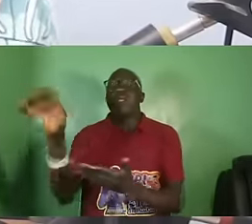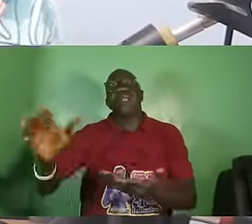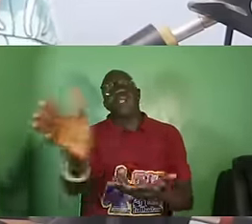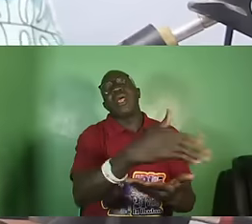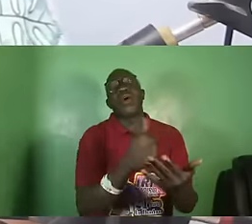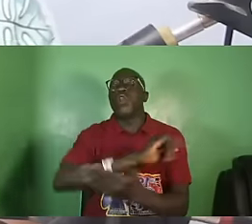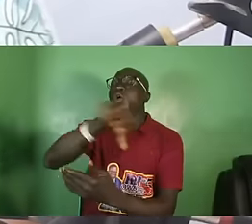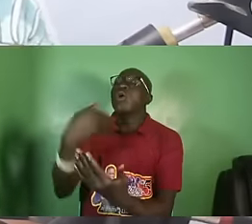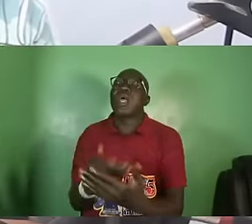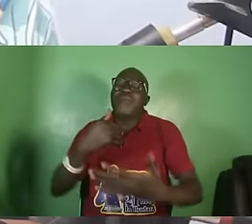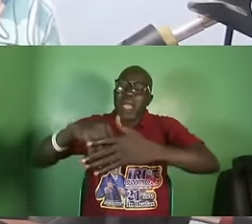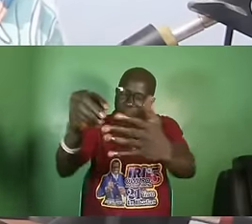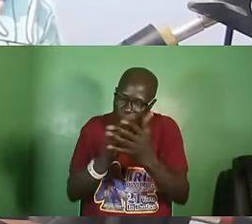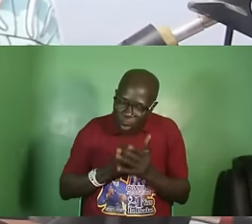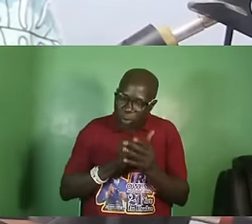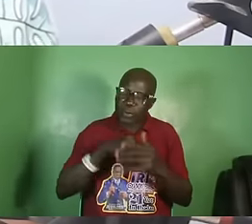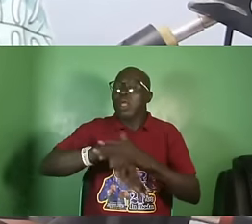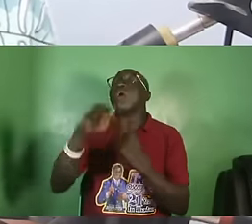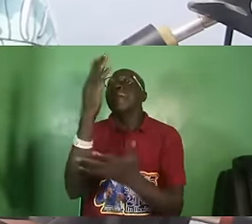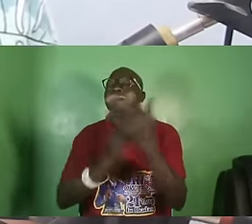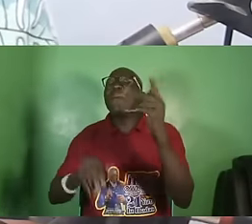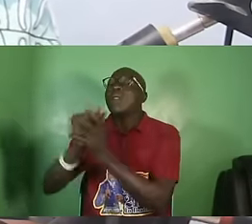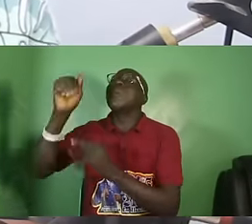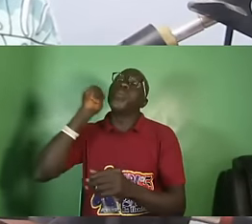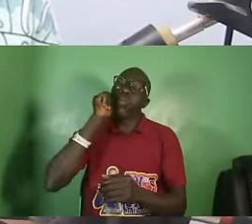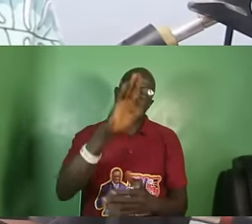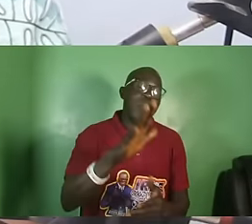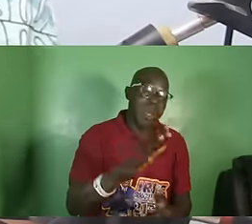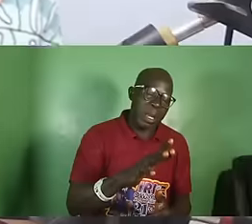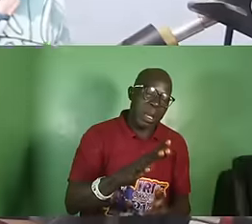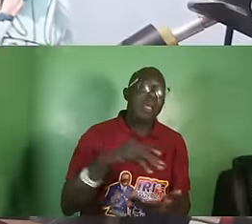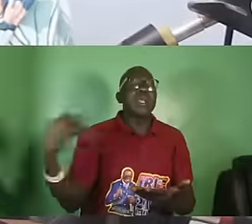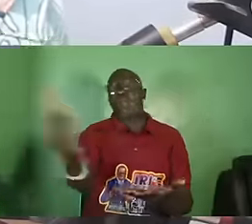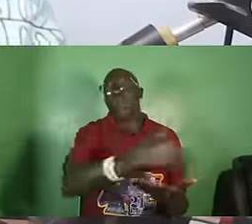want to bow in. They have taken away their property. Oh God. A thousand of women.